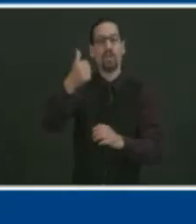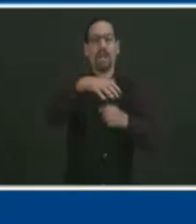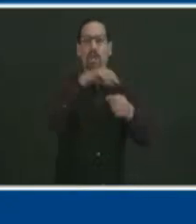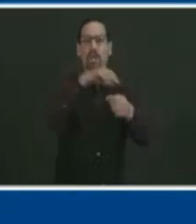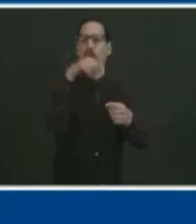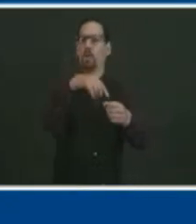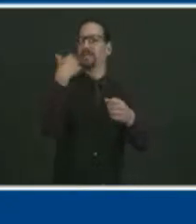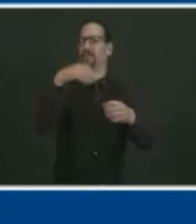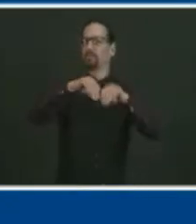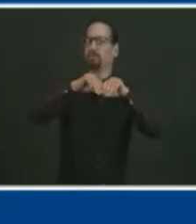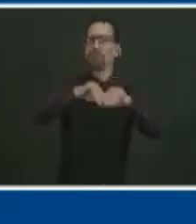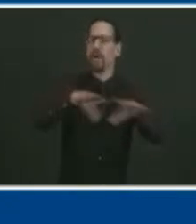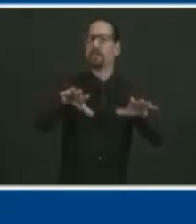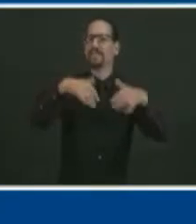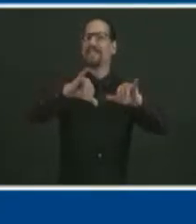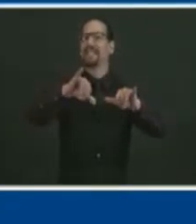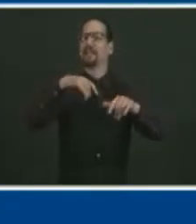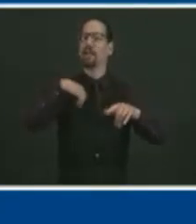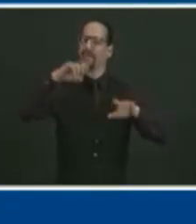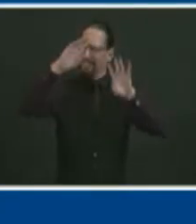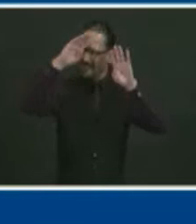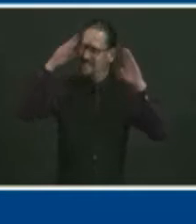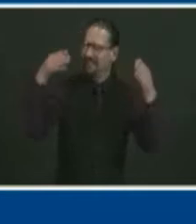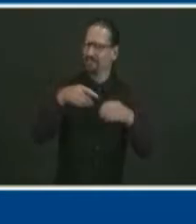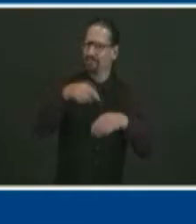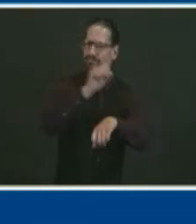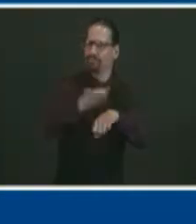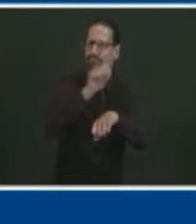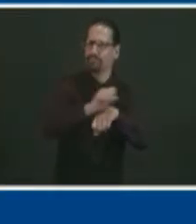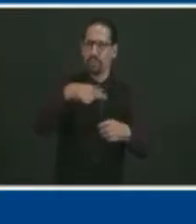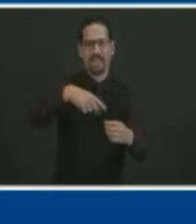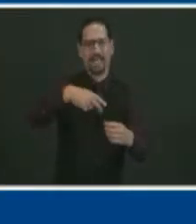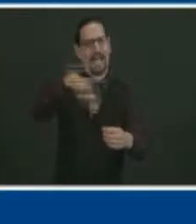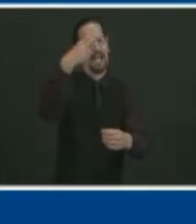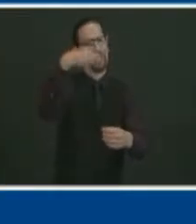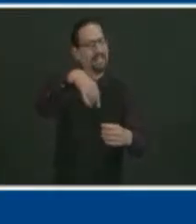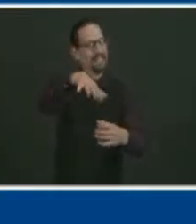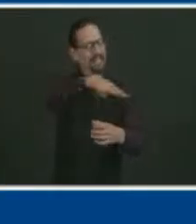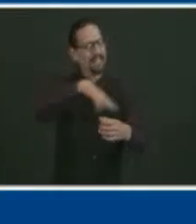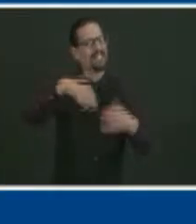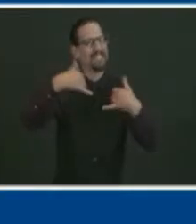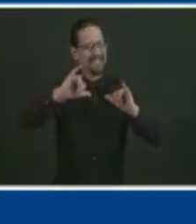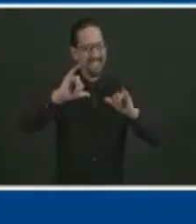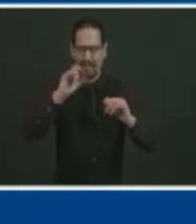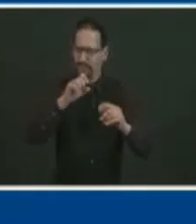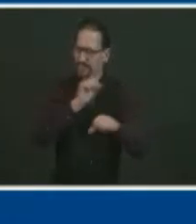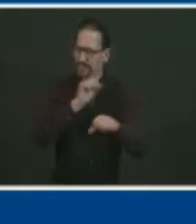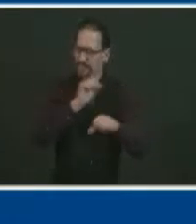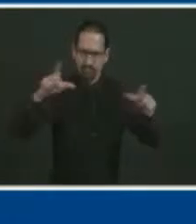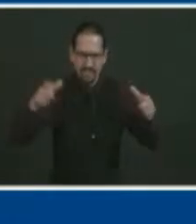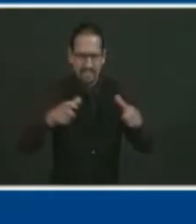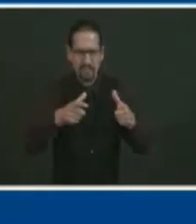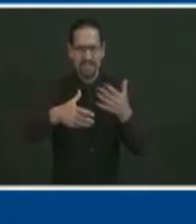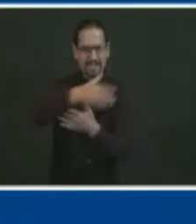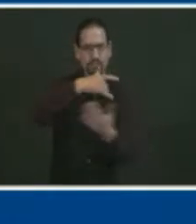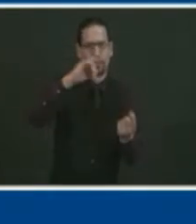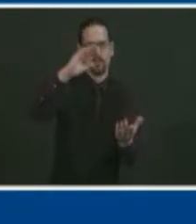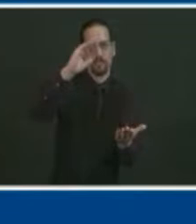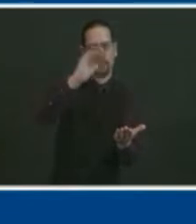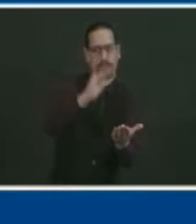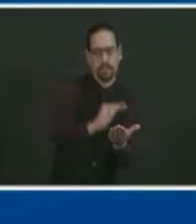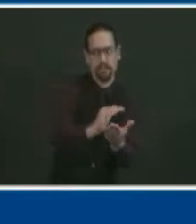have percent positive rates that are too high. With the ones we keep talking about, Central